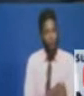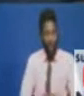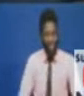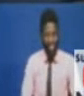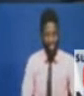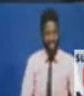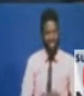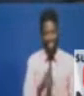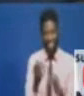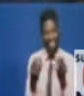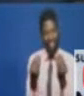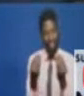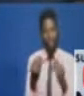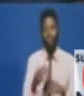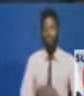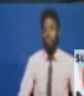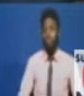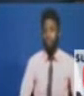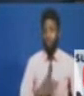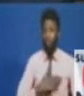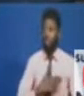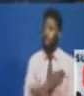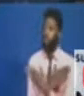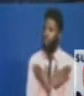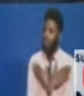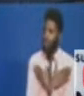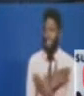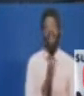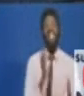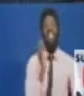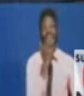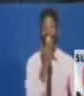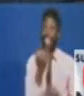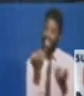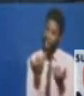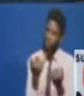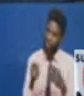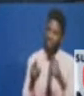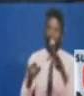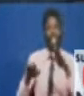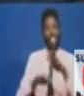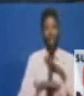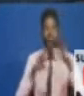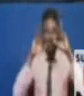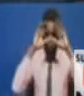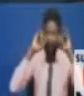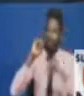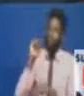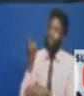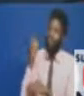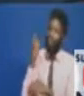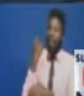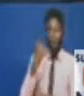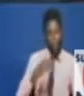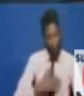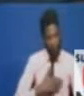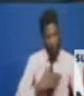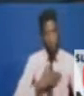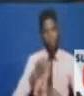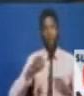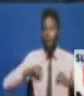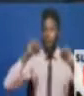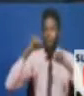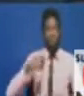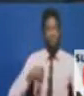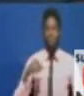therefore, my friend Rigathi Gachagu, who is now the Deputy President of Kenya, is my boss, and I have no